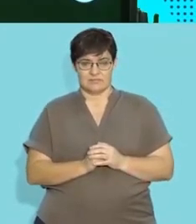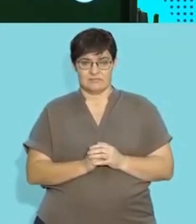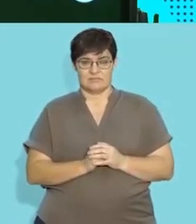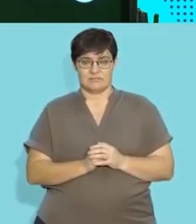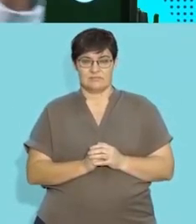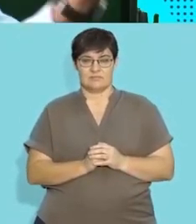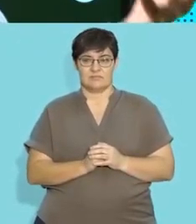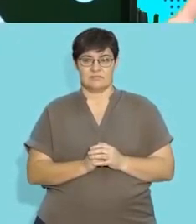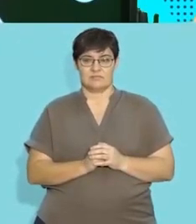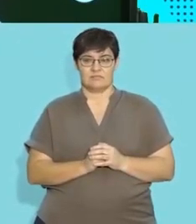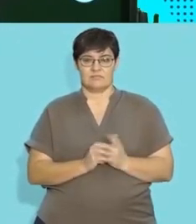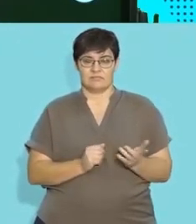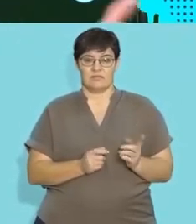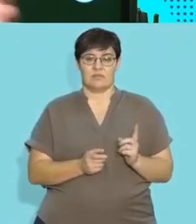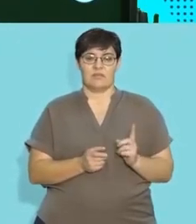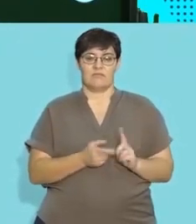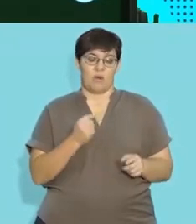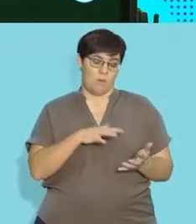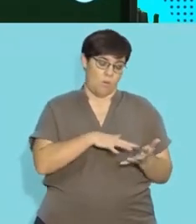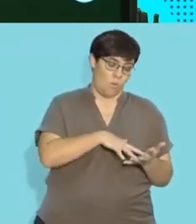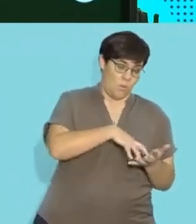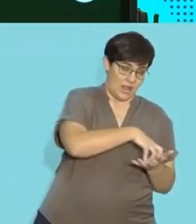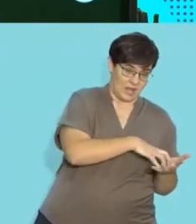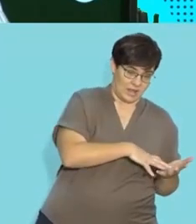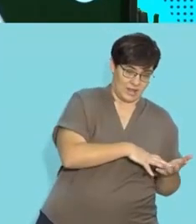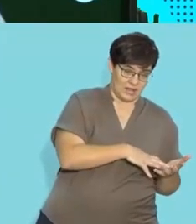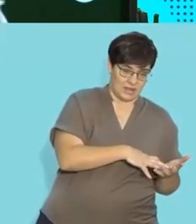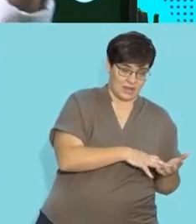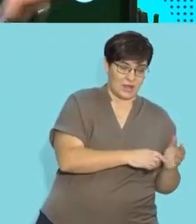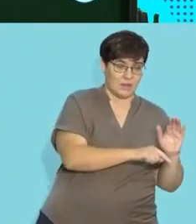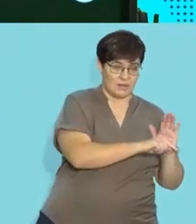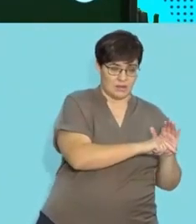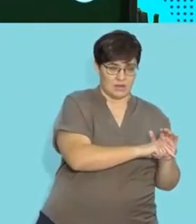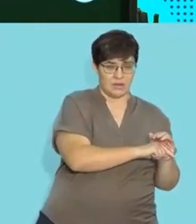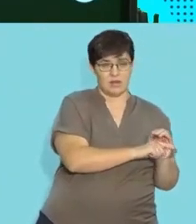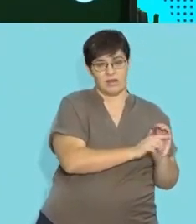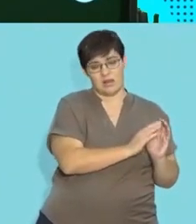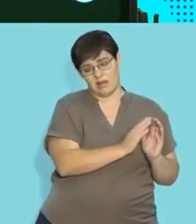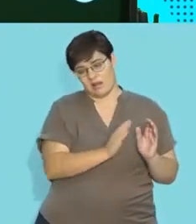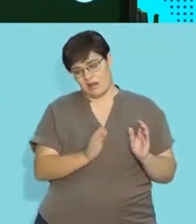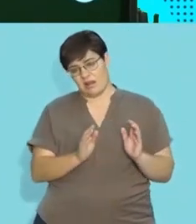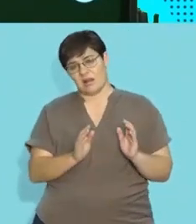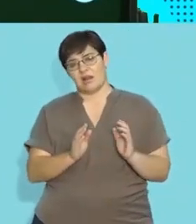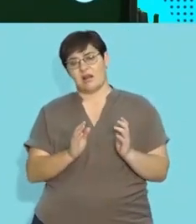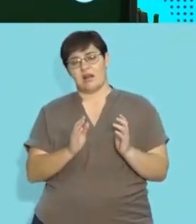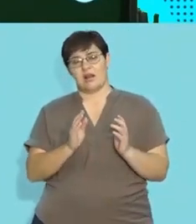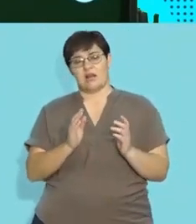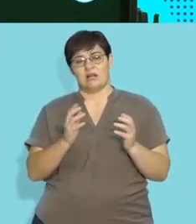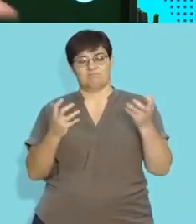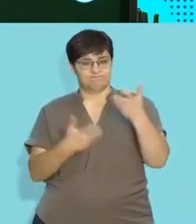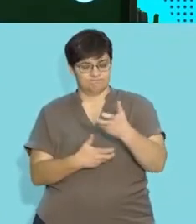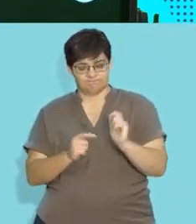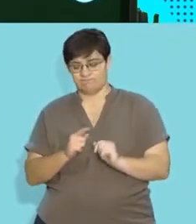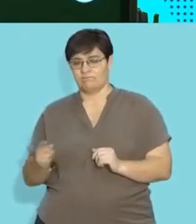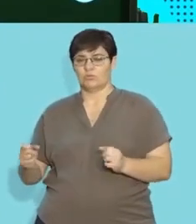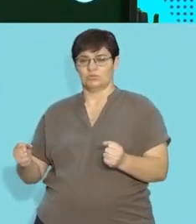correlation from weak, medium to a strong correlation. Okay, and we can do that